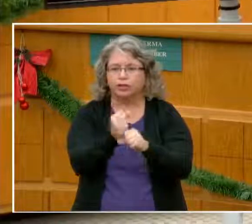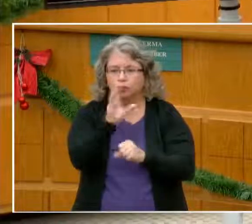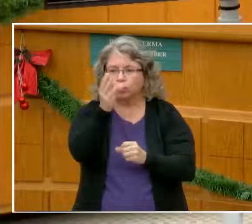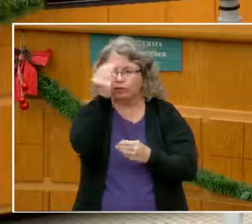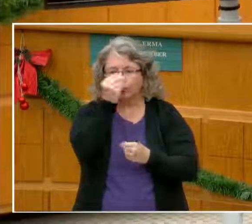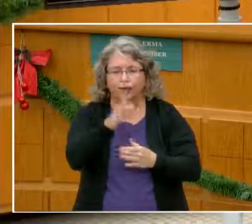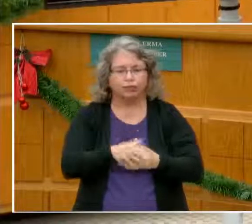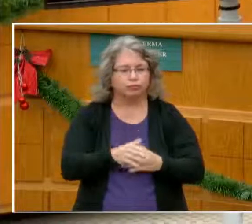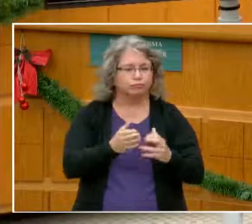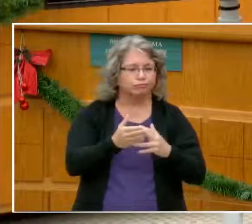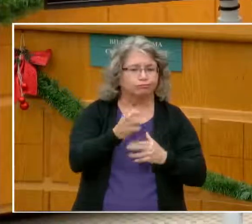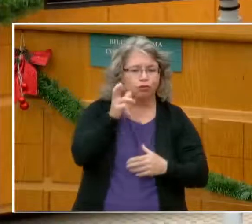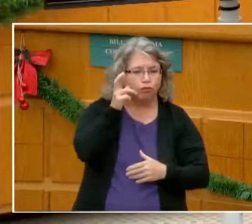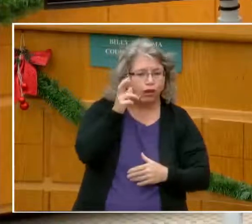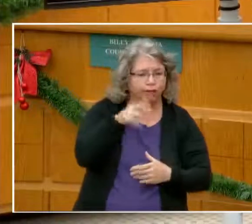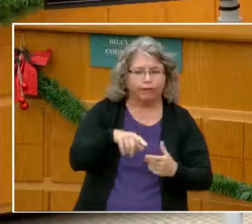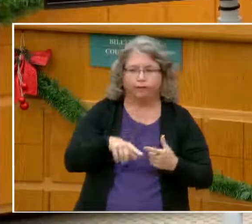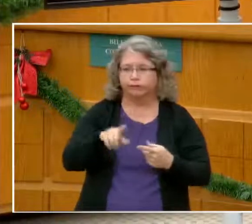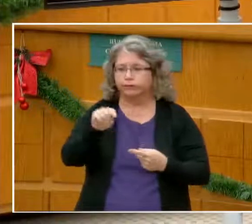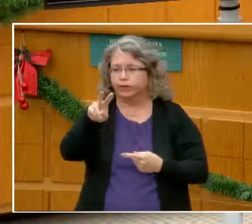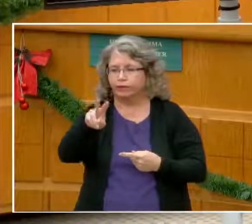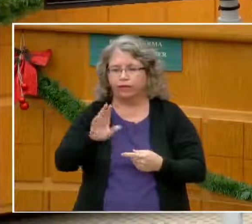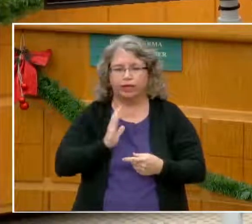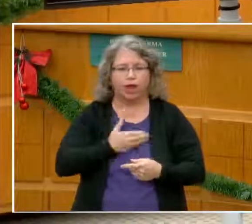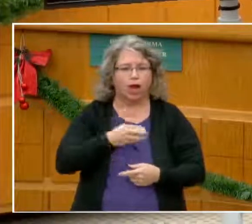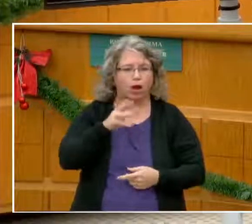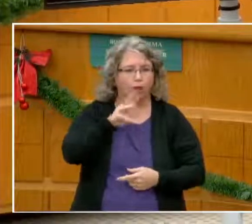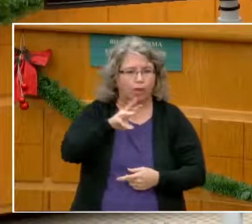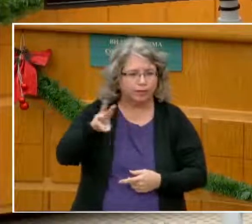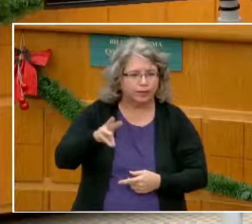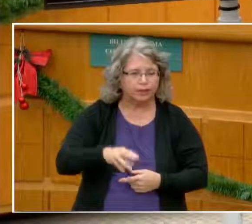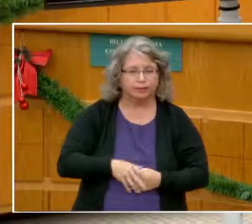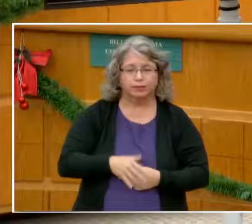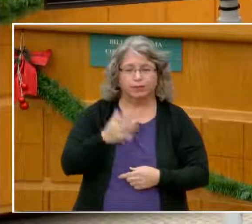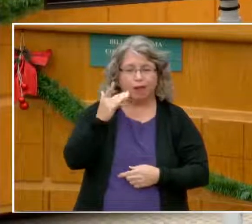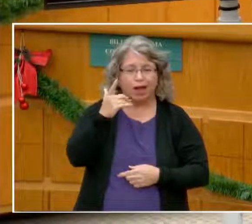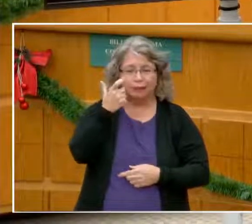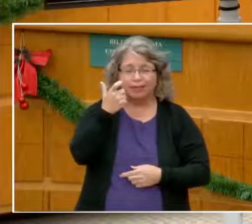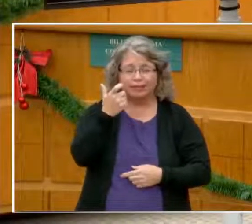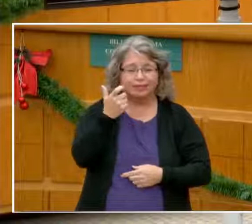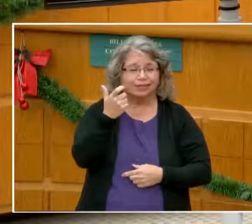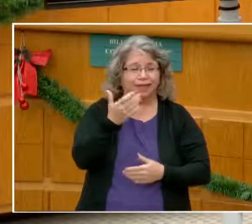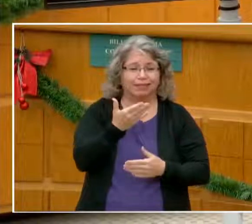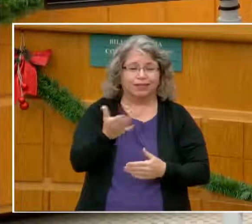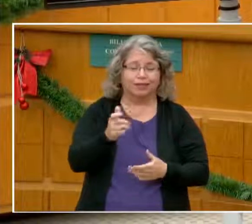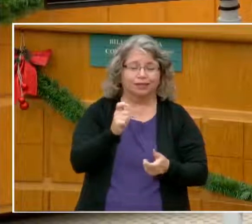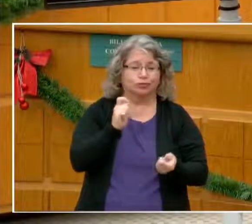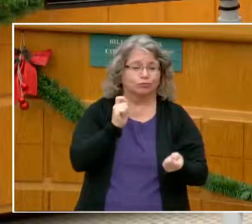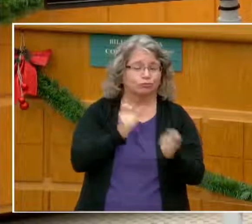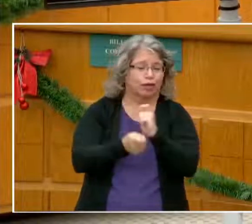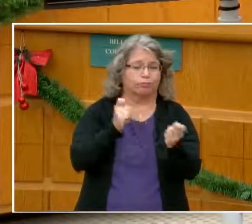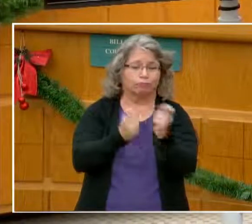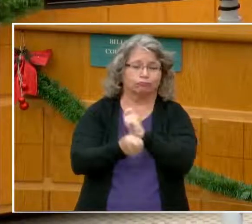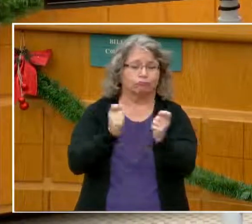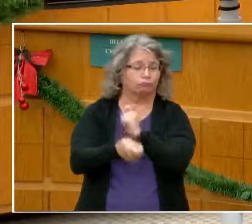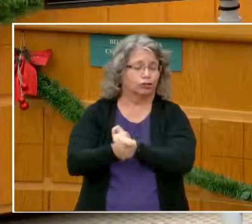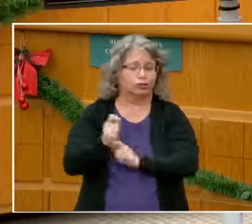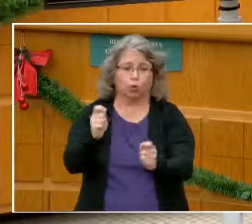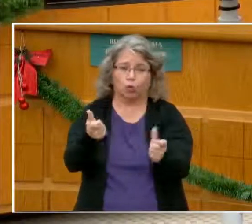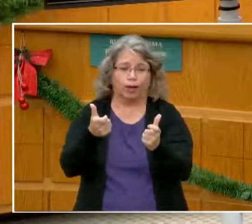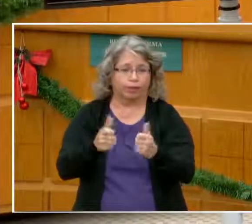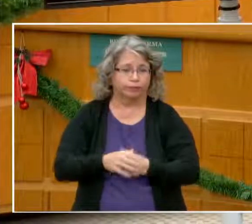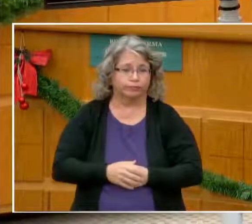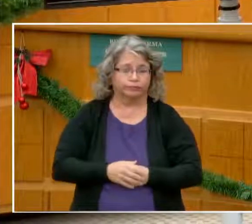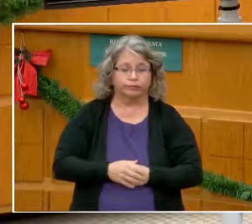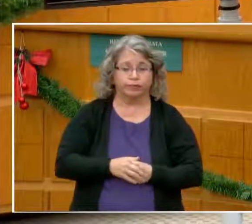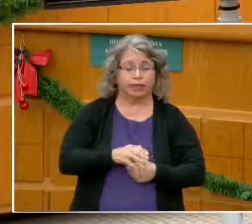the television, or through our websites, because things are changing rapidly. And the city is scheduled to